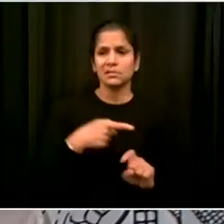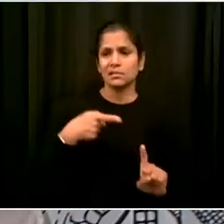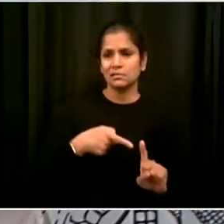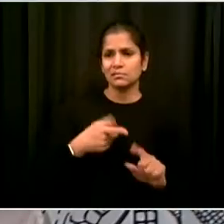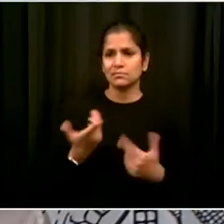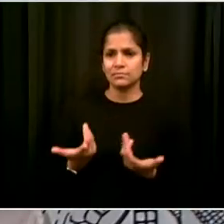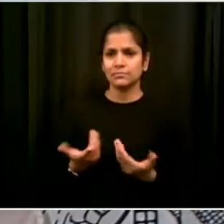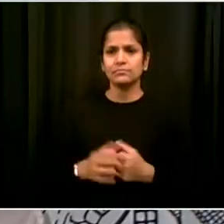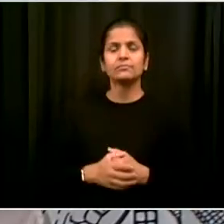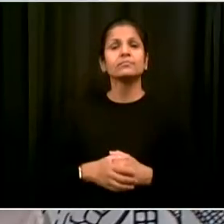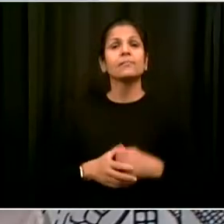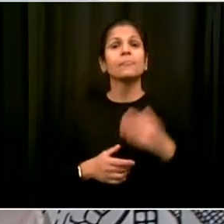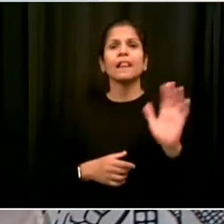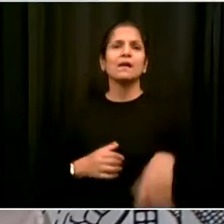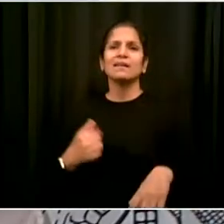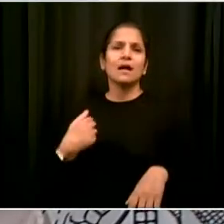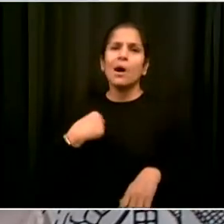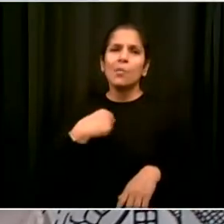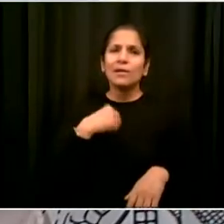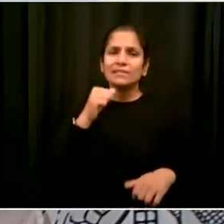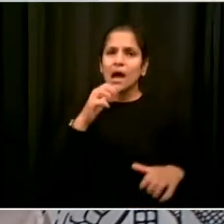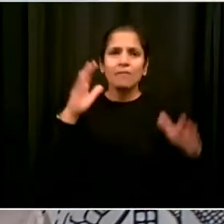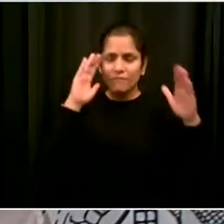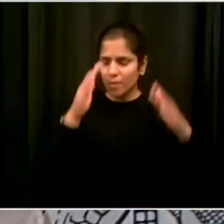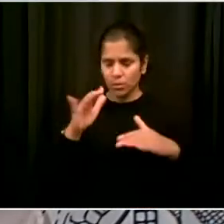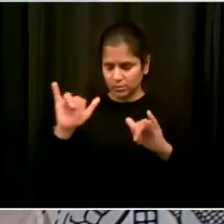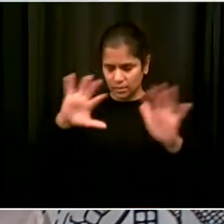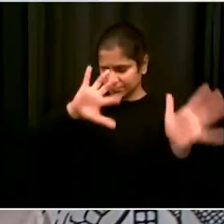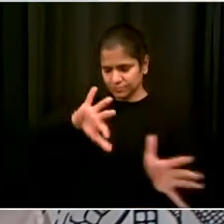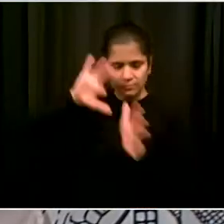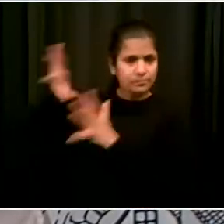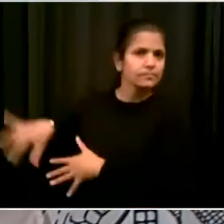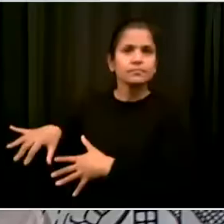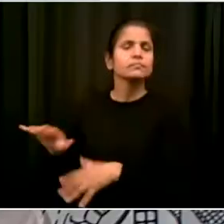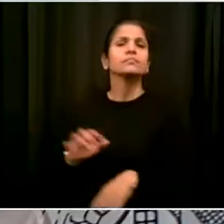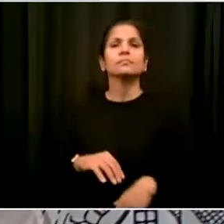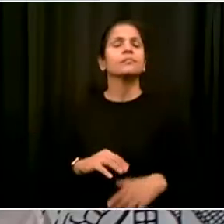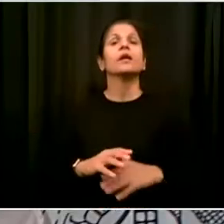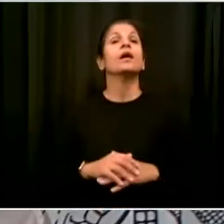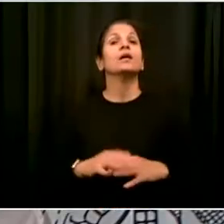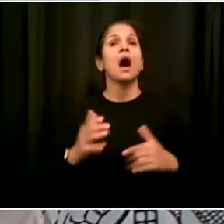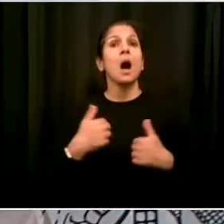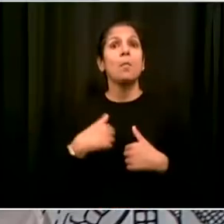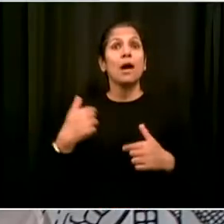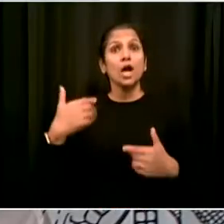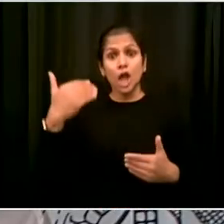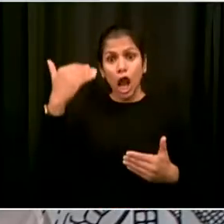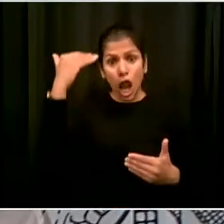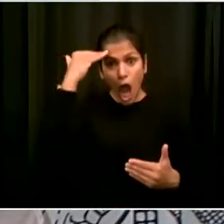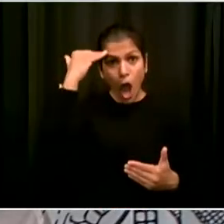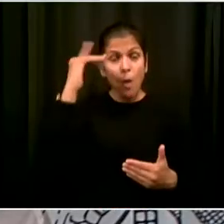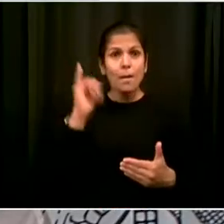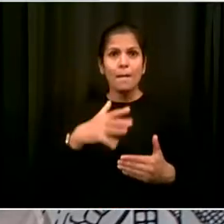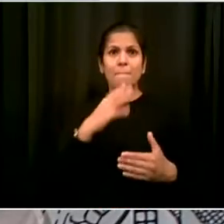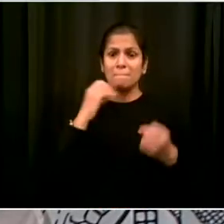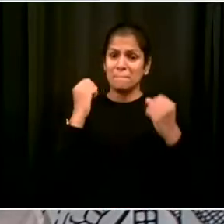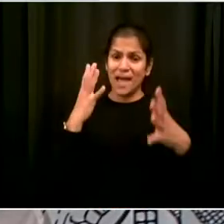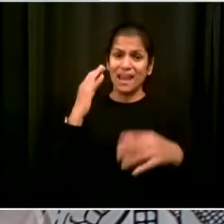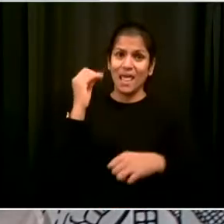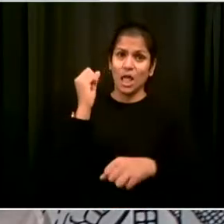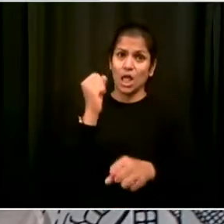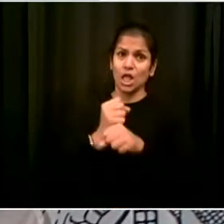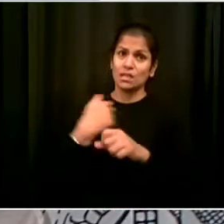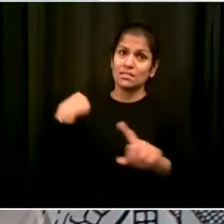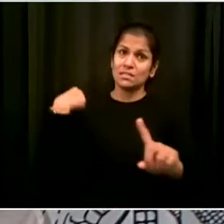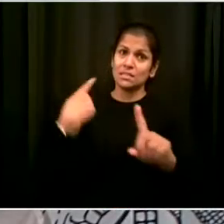and centuries of mistrust that we're addressing. We also know there's an anti-vaxxer movement out there. But I think